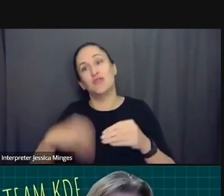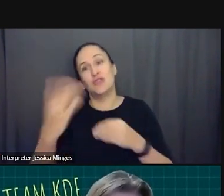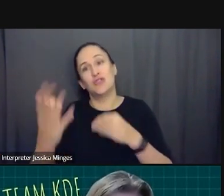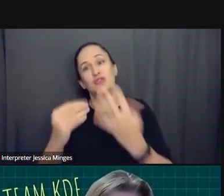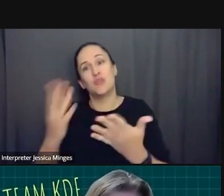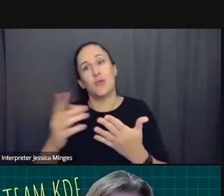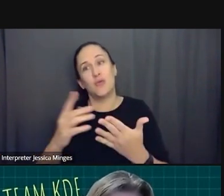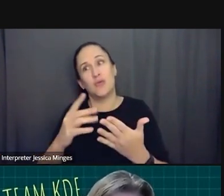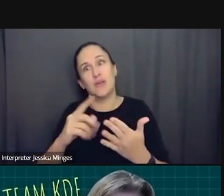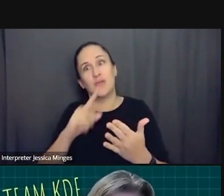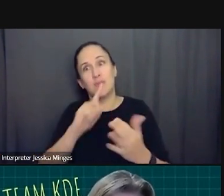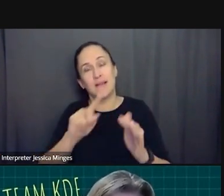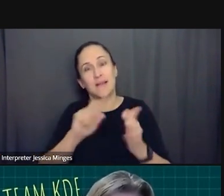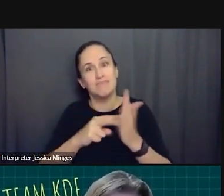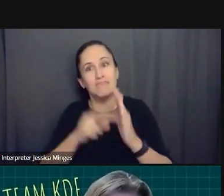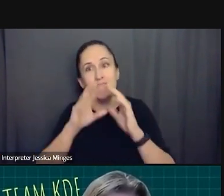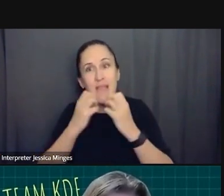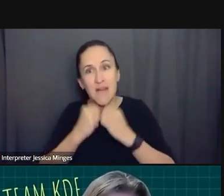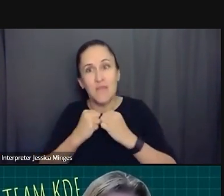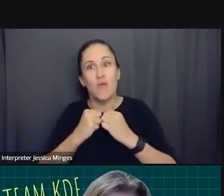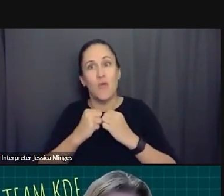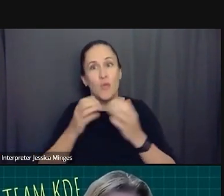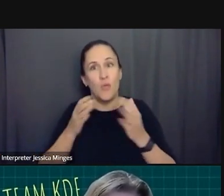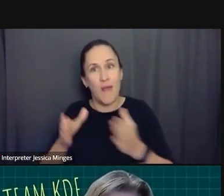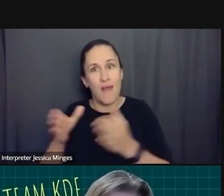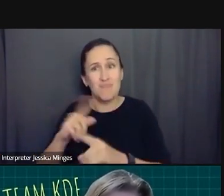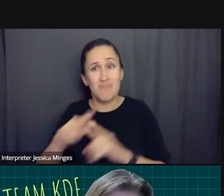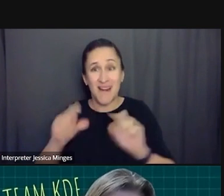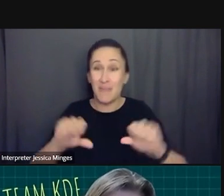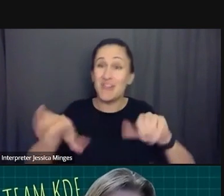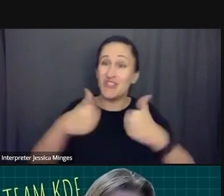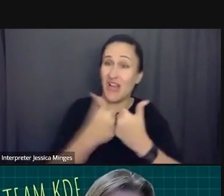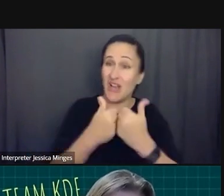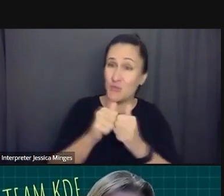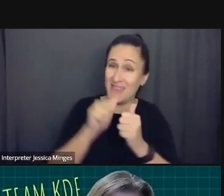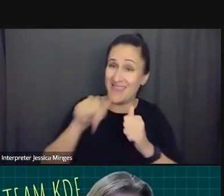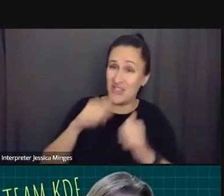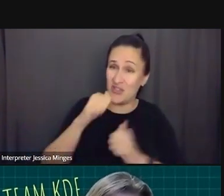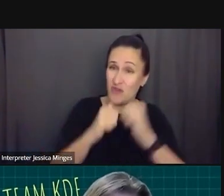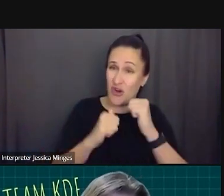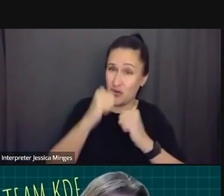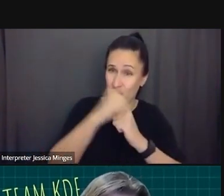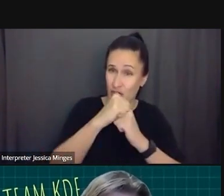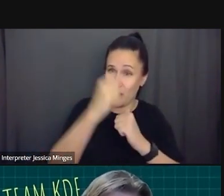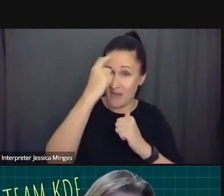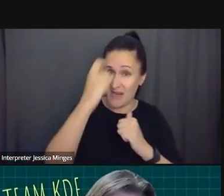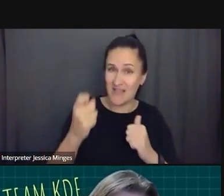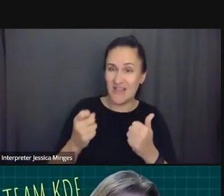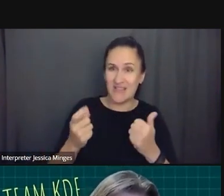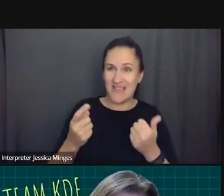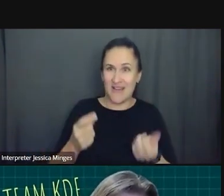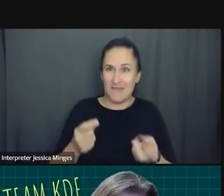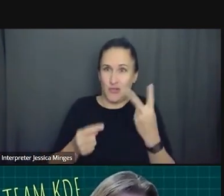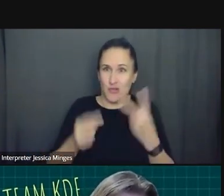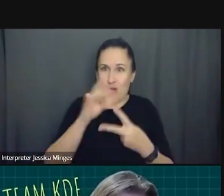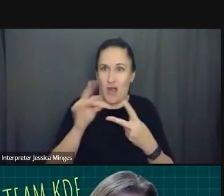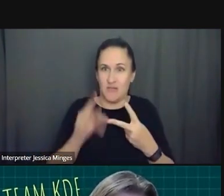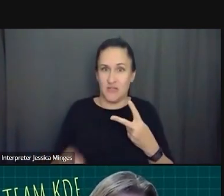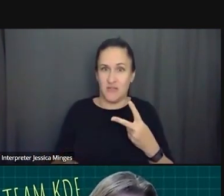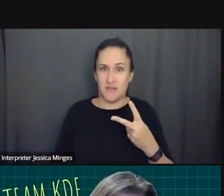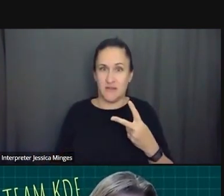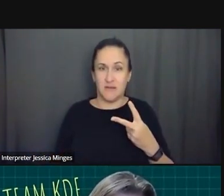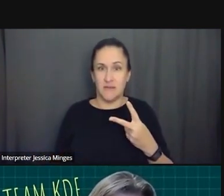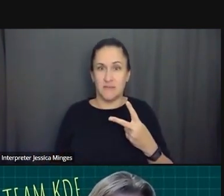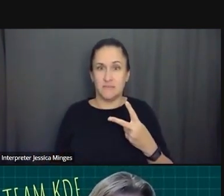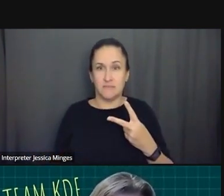meaningful way. But that can be challenging in this structure because there's sort of two options where we